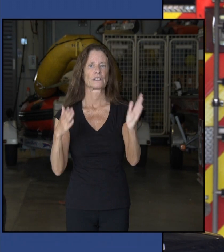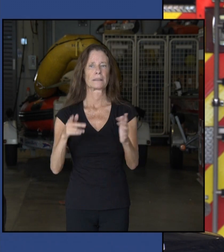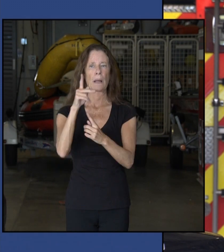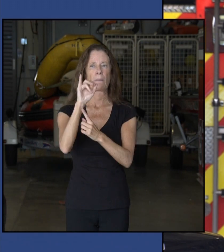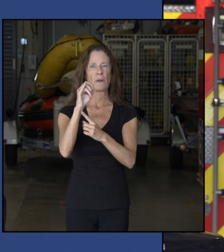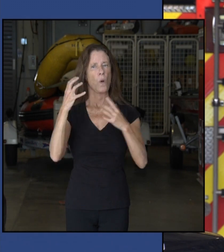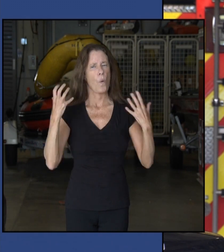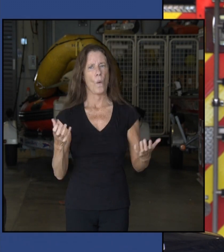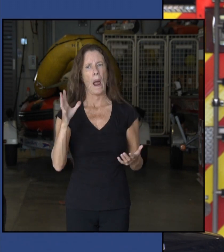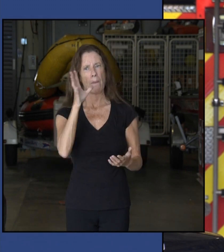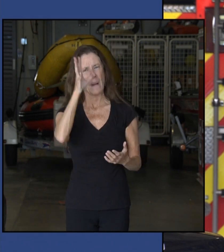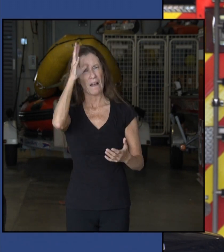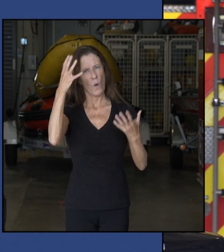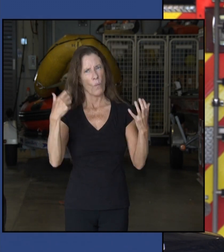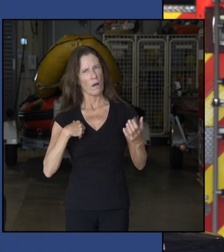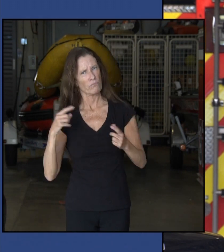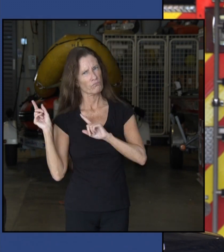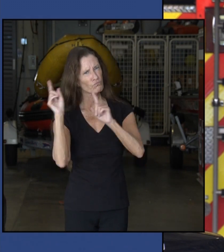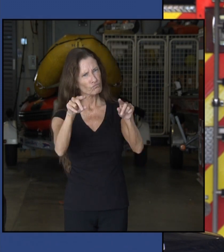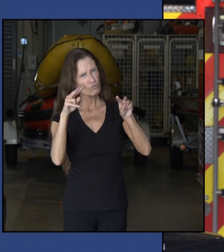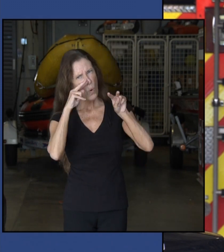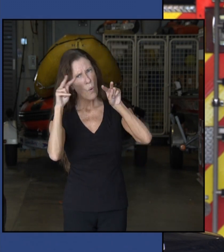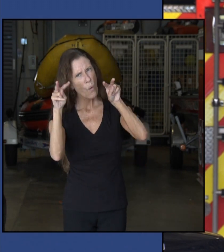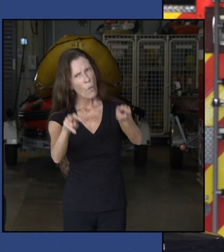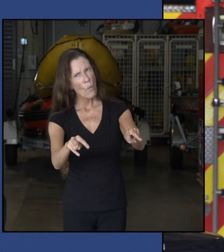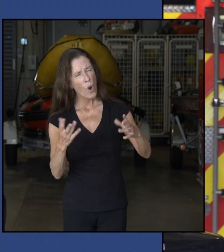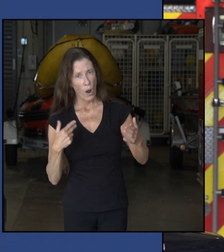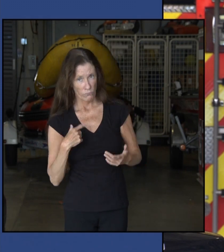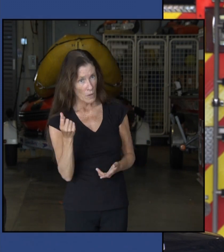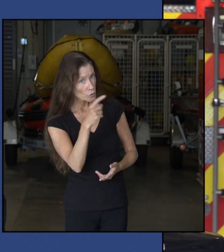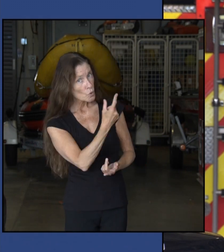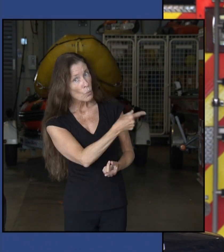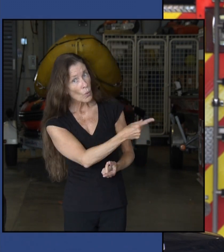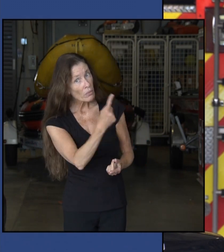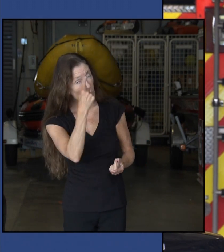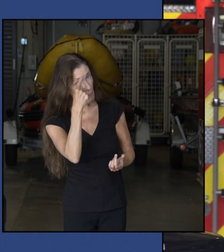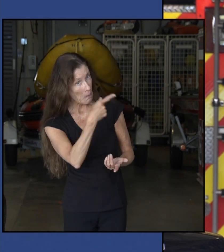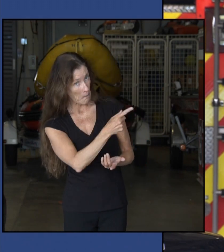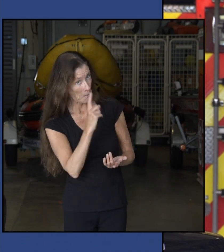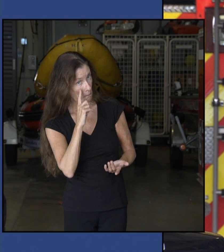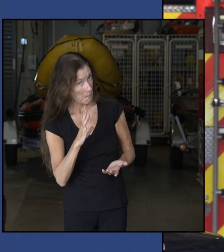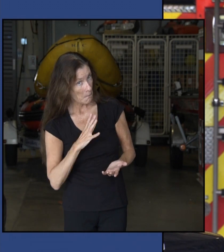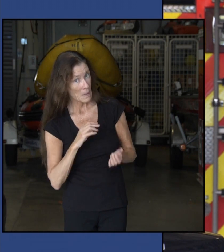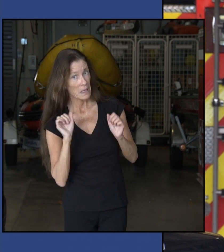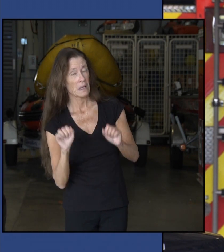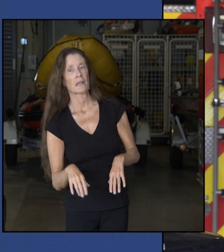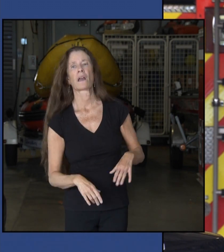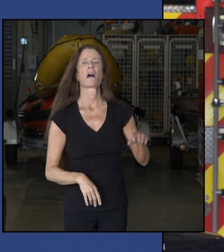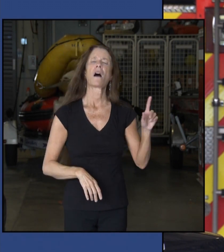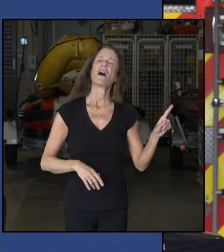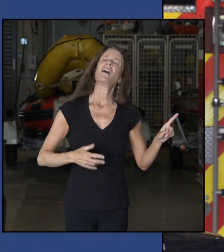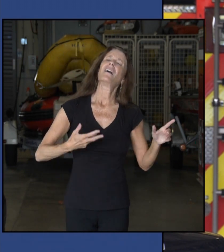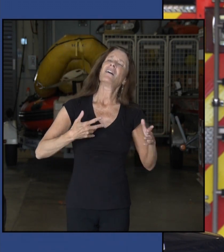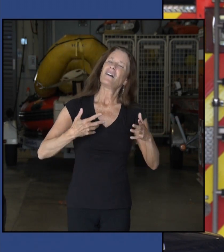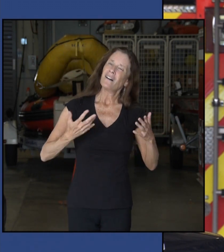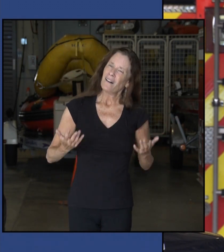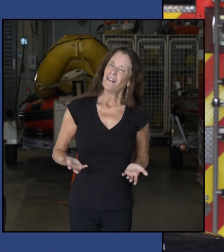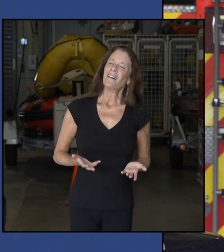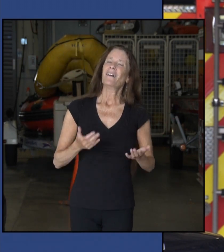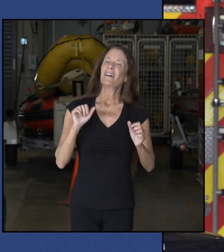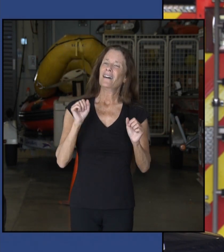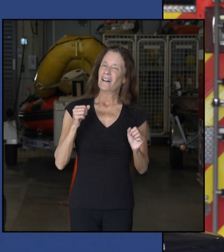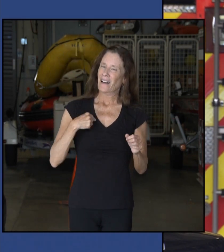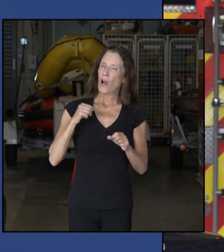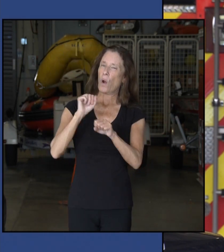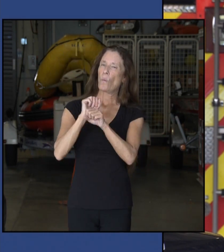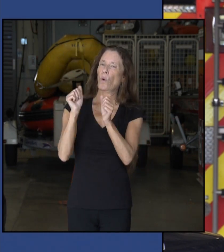these events. Any thought of revisiting that? Yeah, I mean, the original, we worked with PIAA